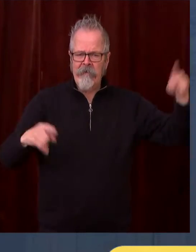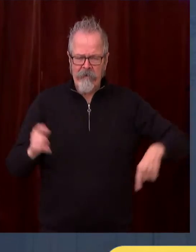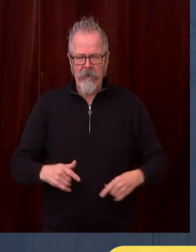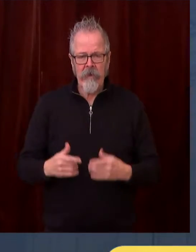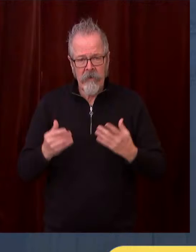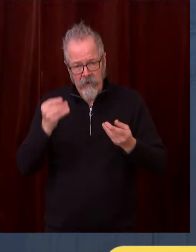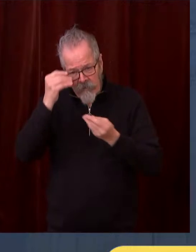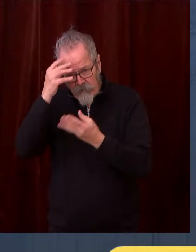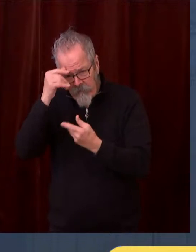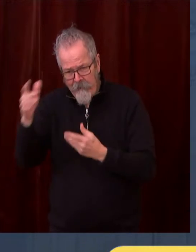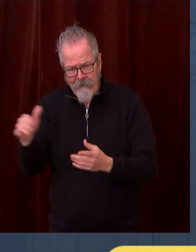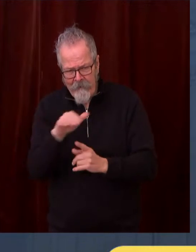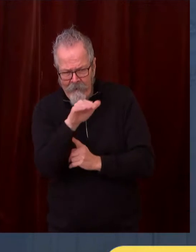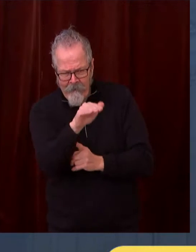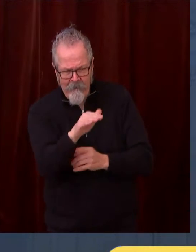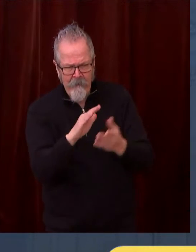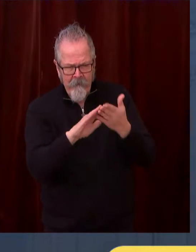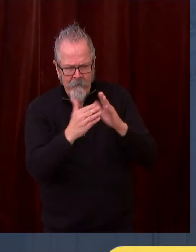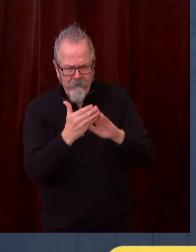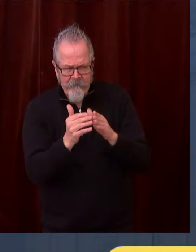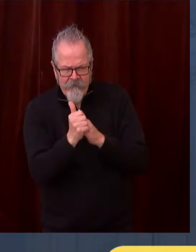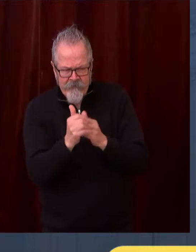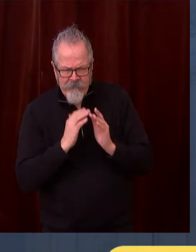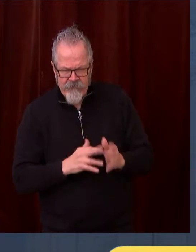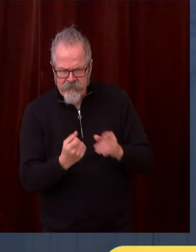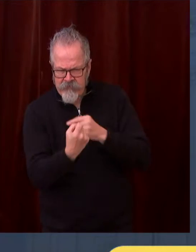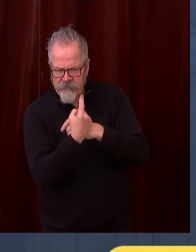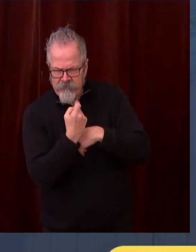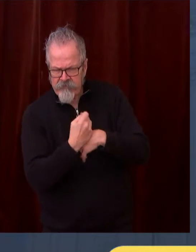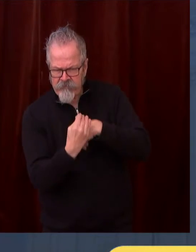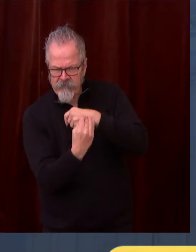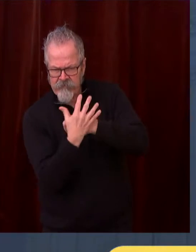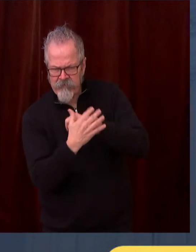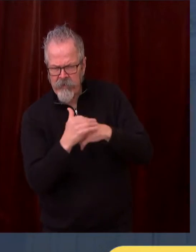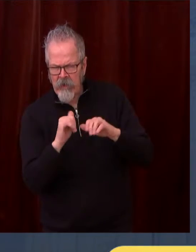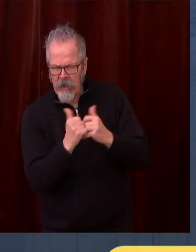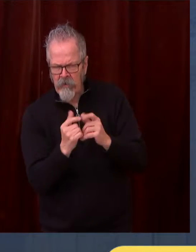communities. And that's one of the reasons I think that we have been successful. So that will